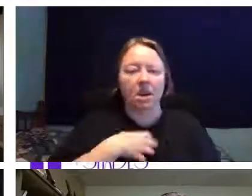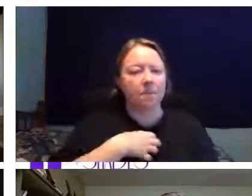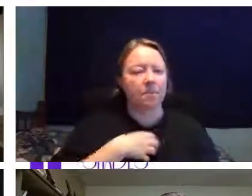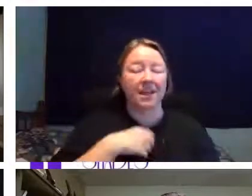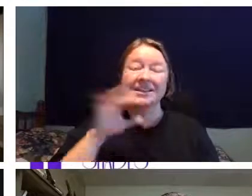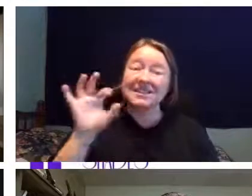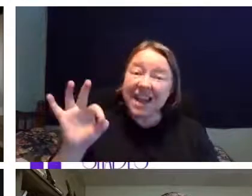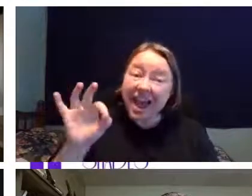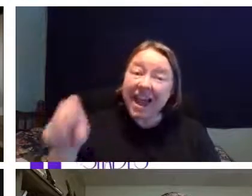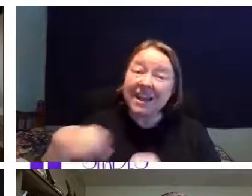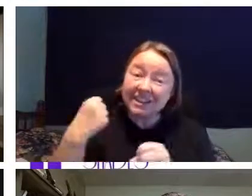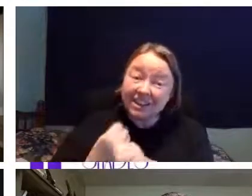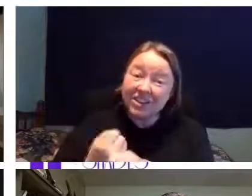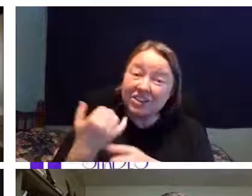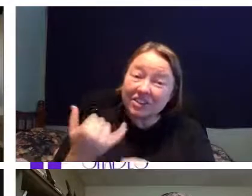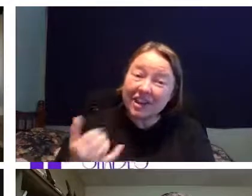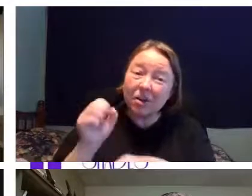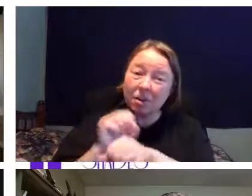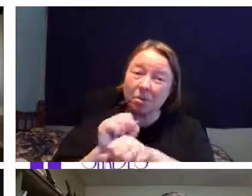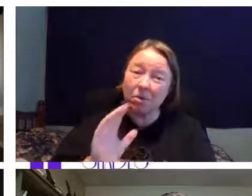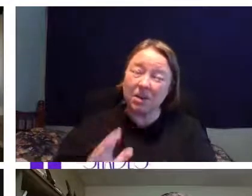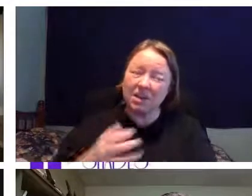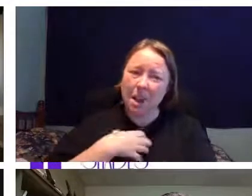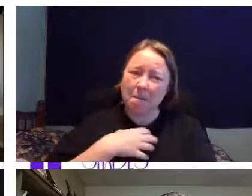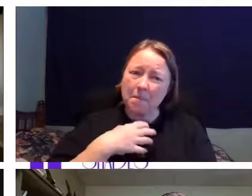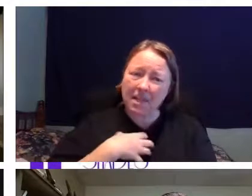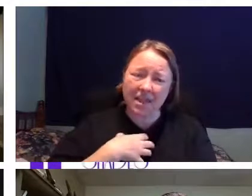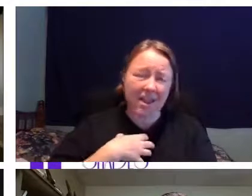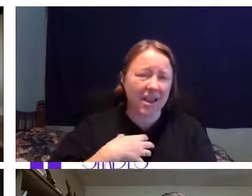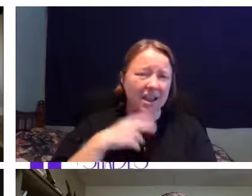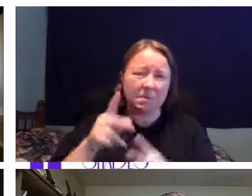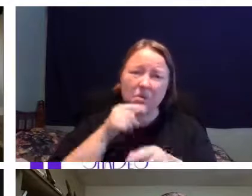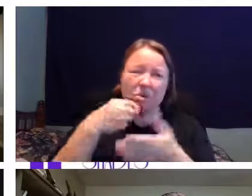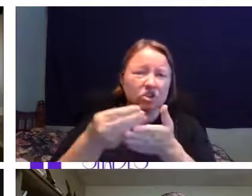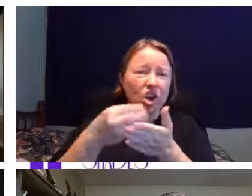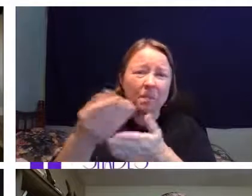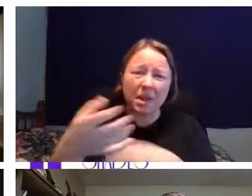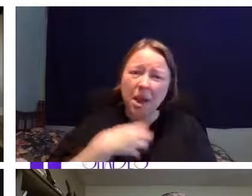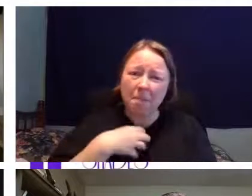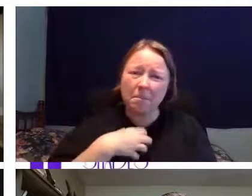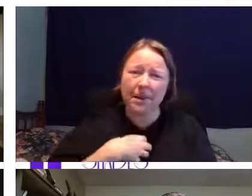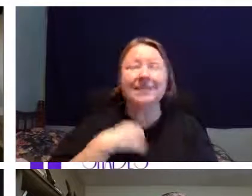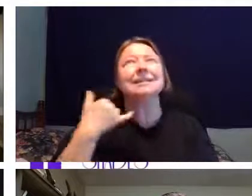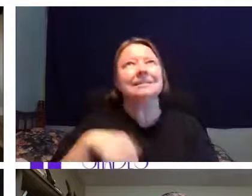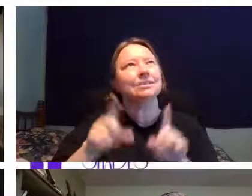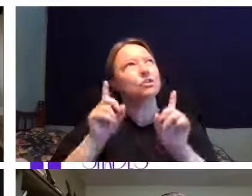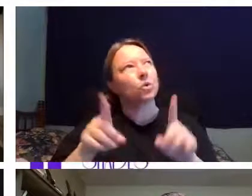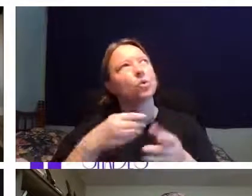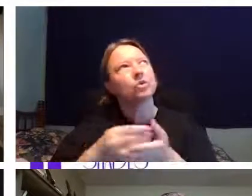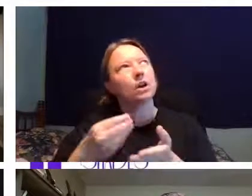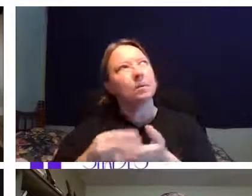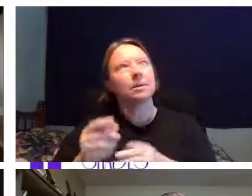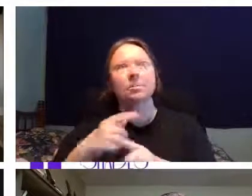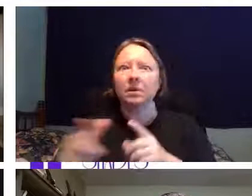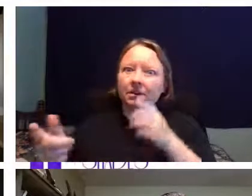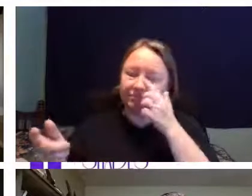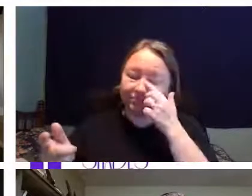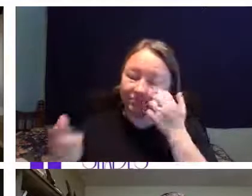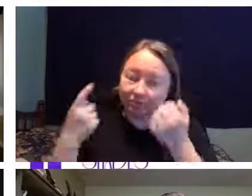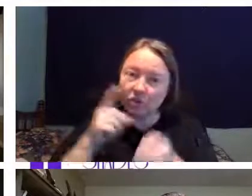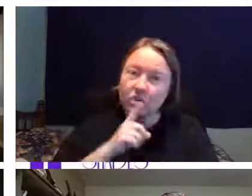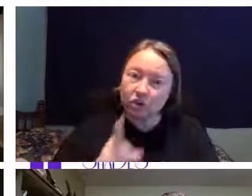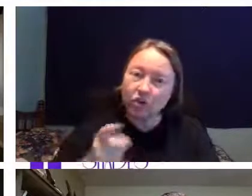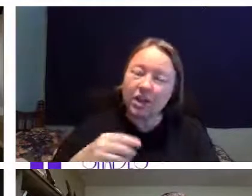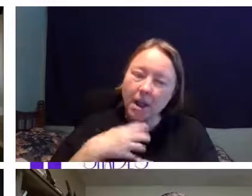now. Employees have complained, patrons have complained. They don't stop going, but they definitely